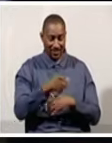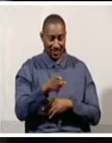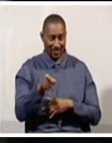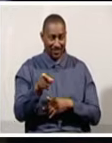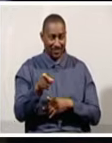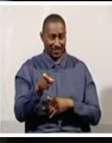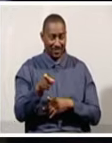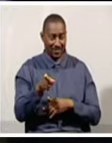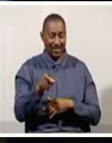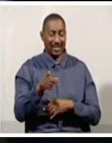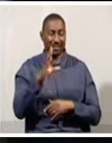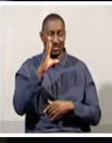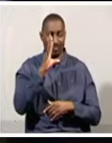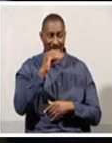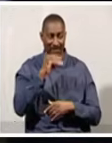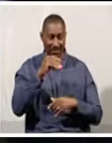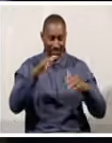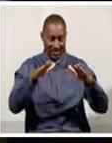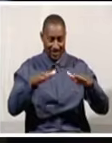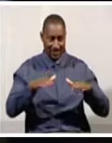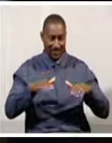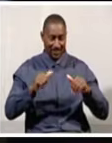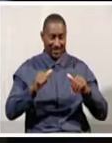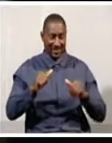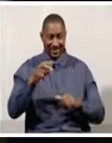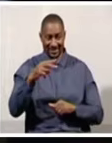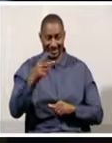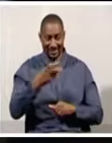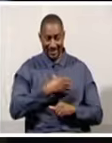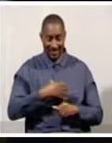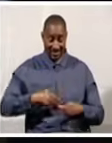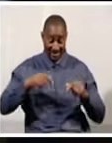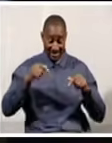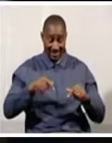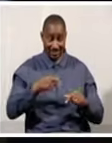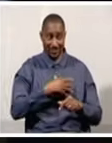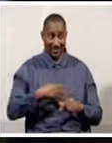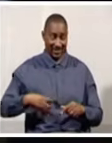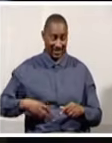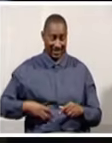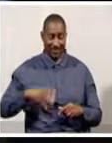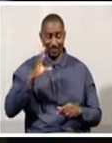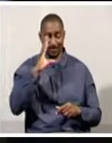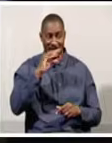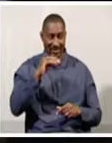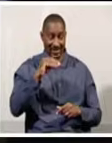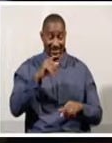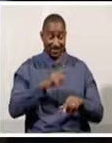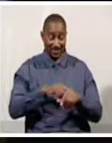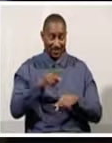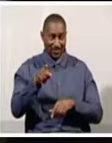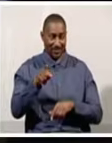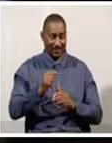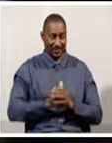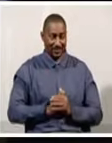the Speaker of the National Assembly. And the Vice President, now the President, was also present there. He also spoke at the event. The President then